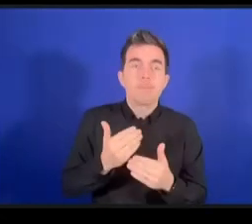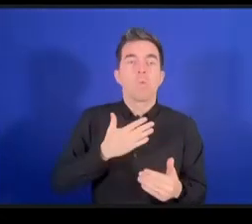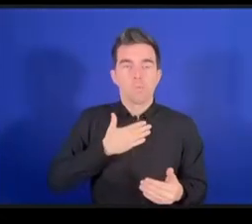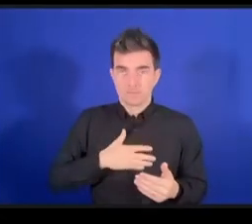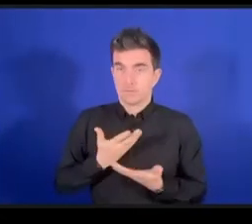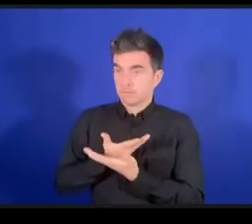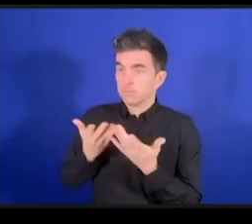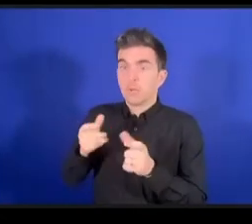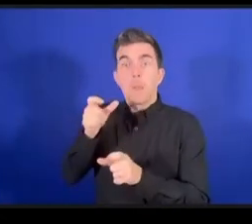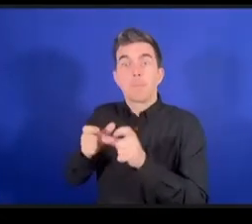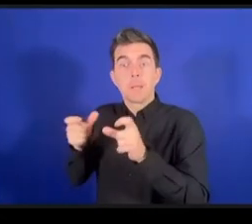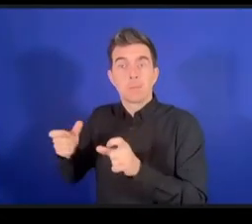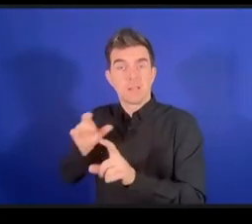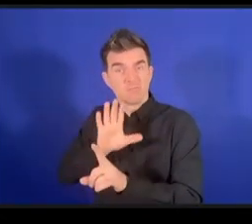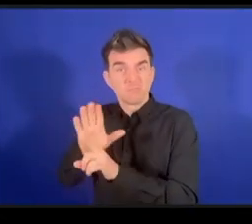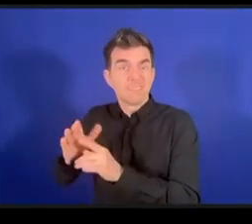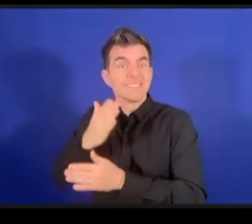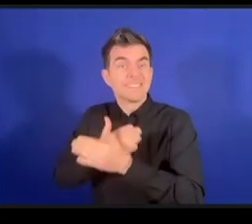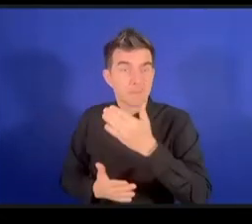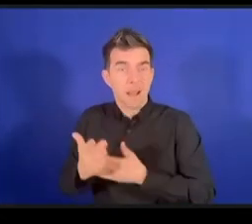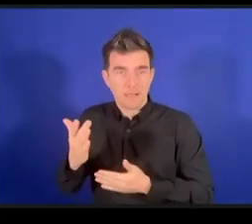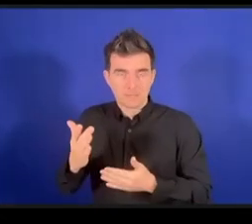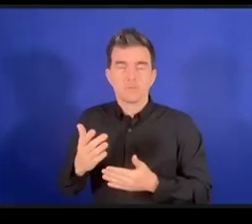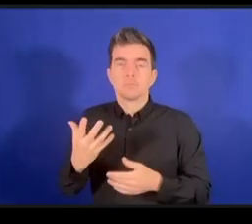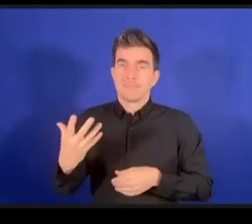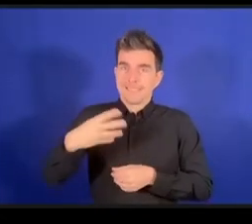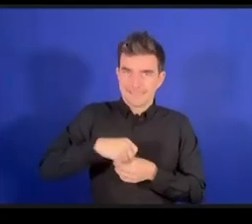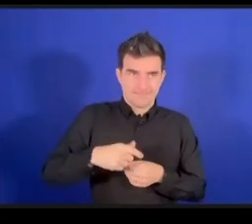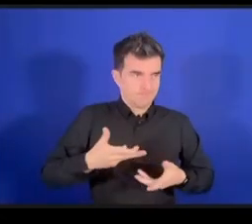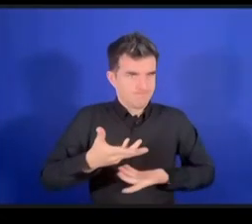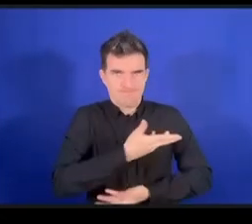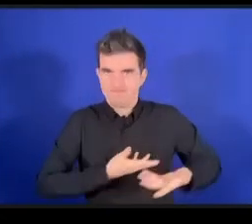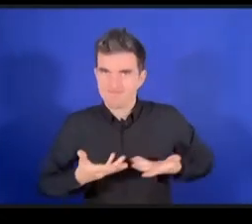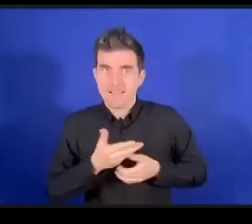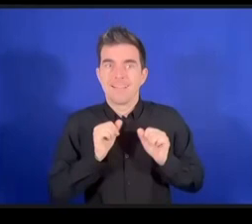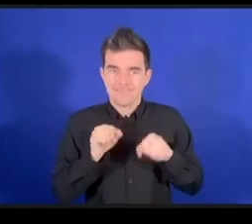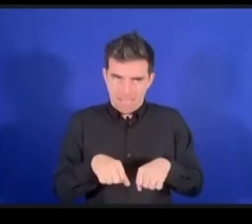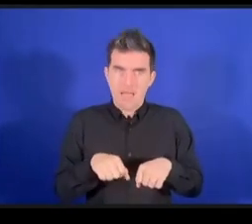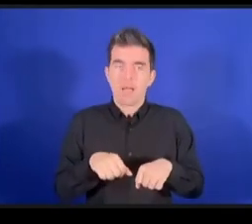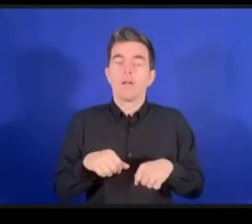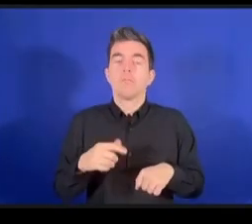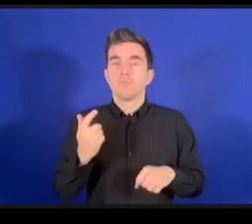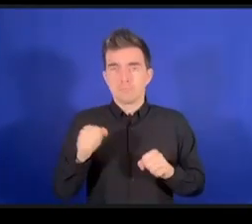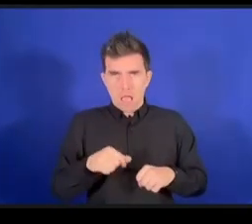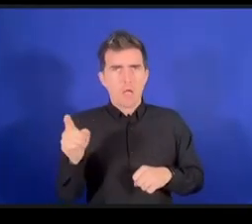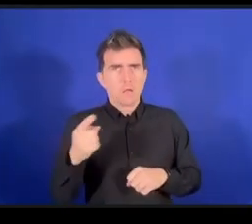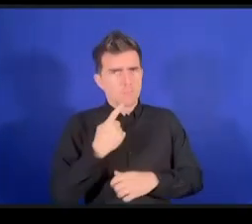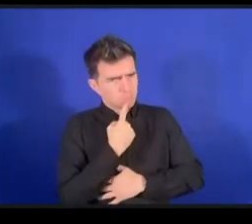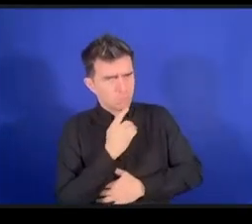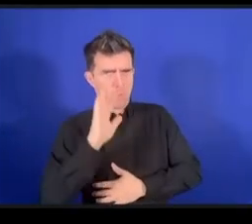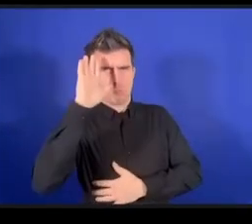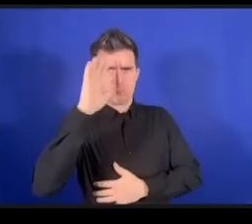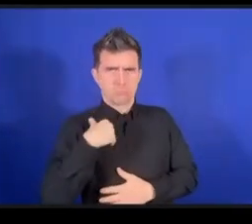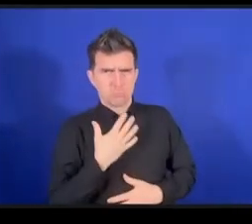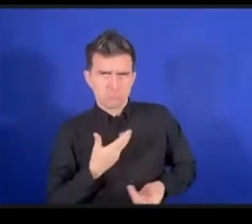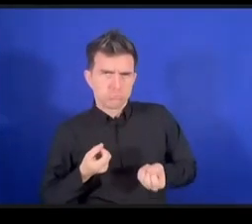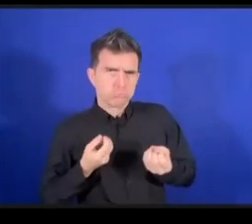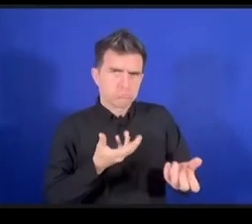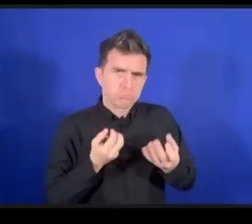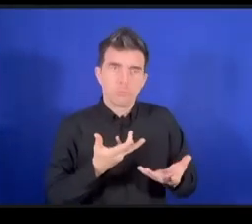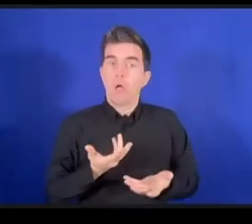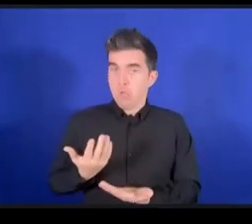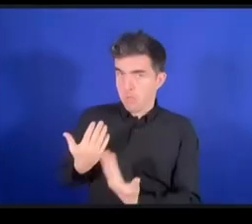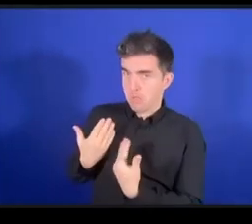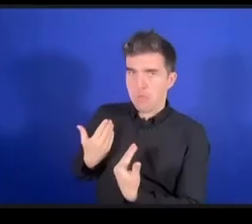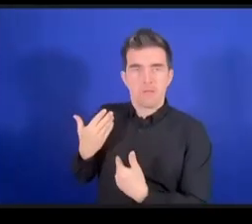the discussions. With regards to accelerating the SDGs and connecting them with the